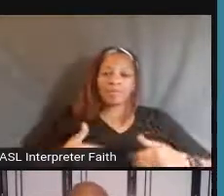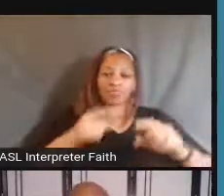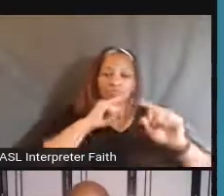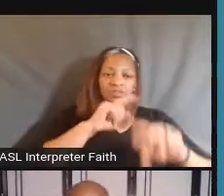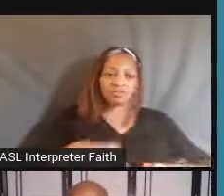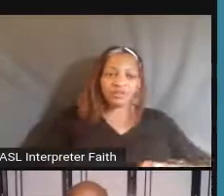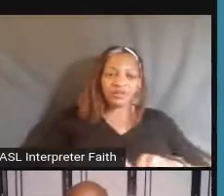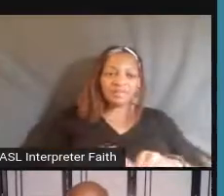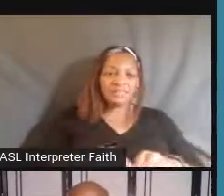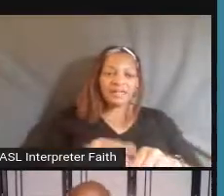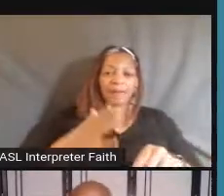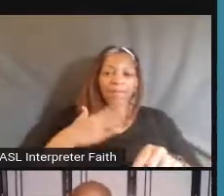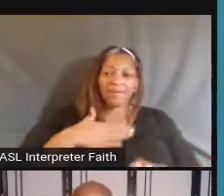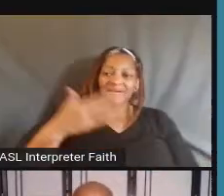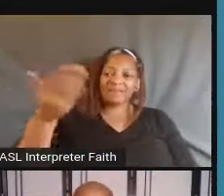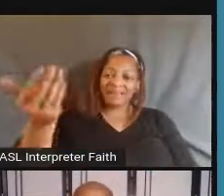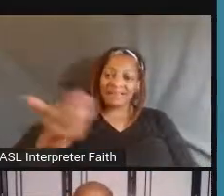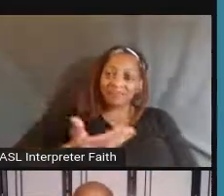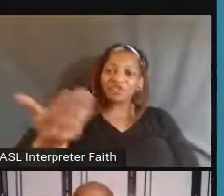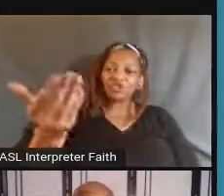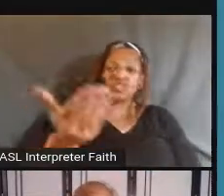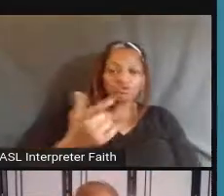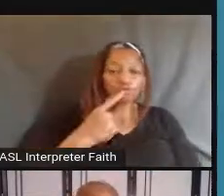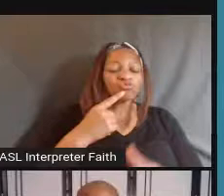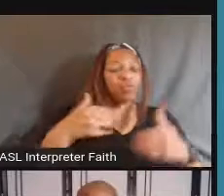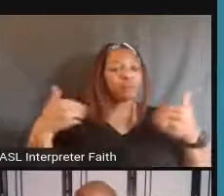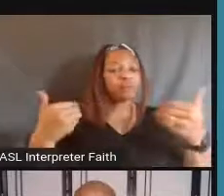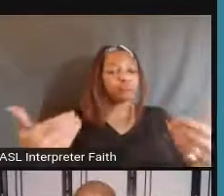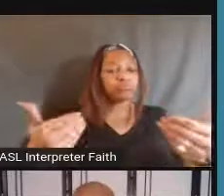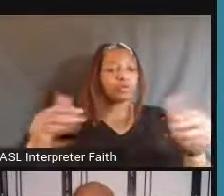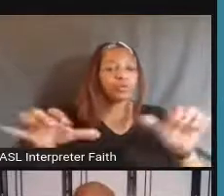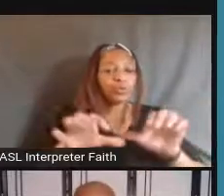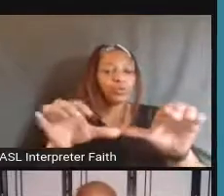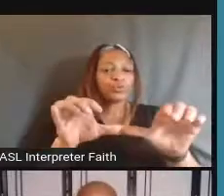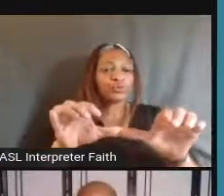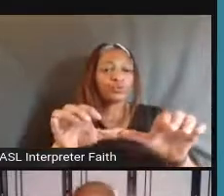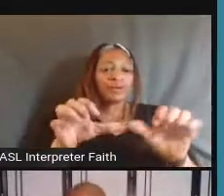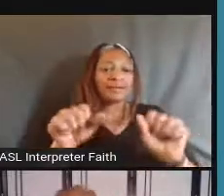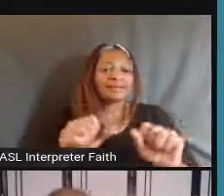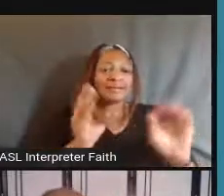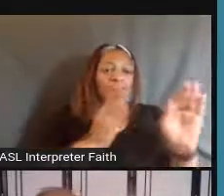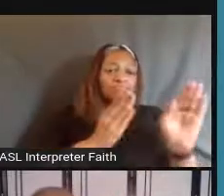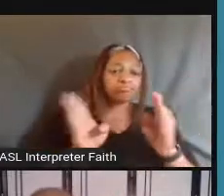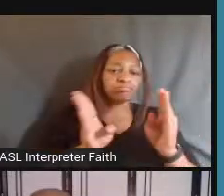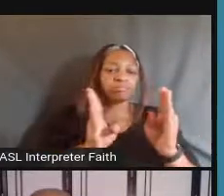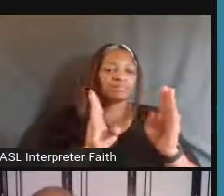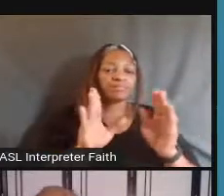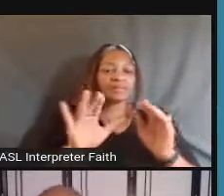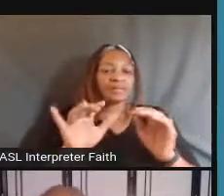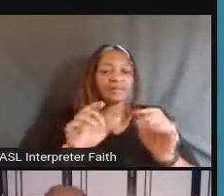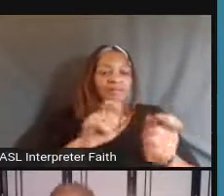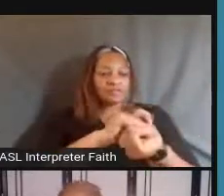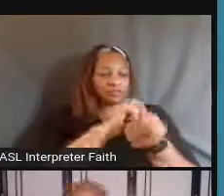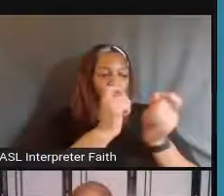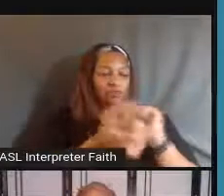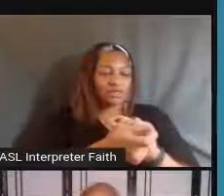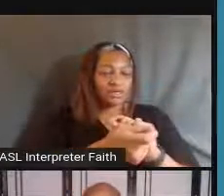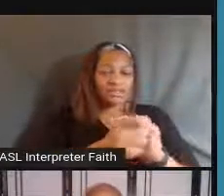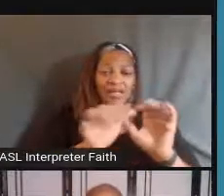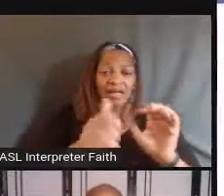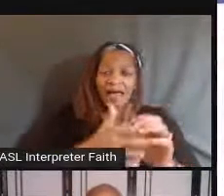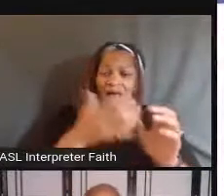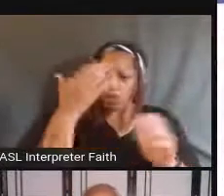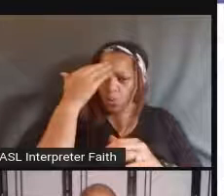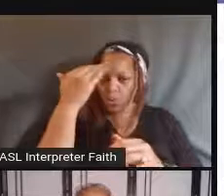Here's my invitation to do what I need to do. Here's my invitation to do what I can do to shift and change. How aware are you of